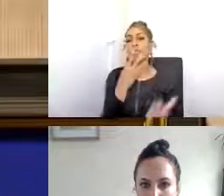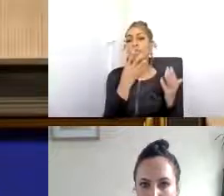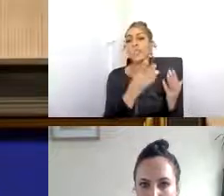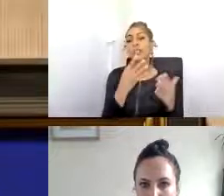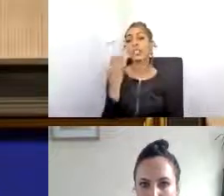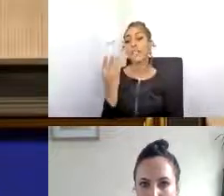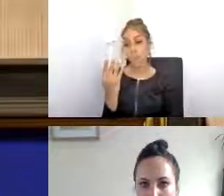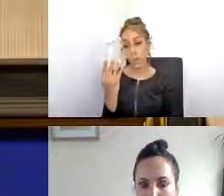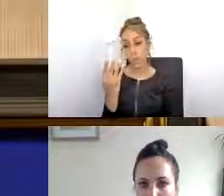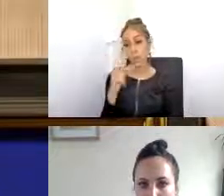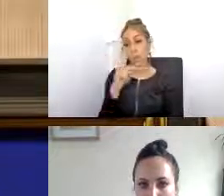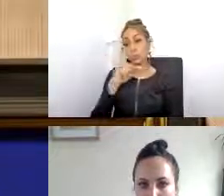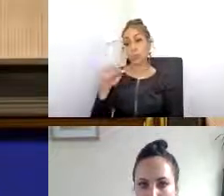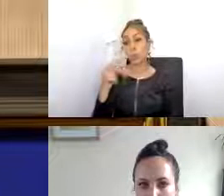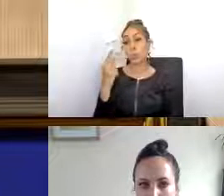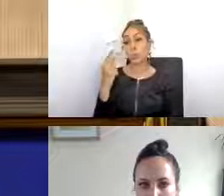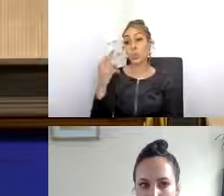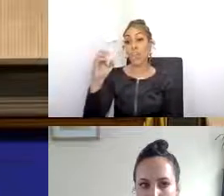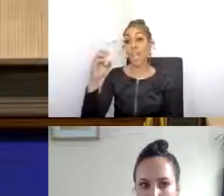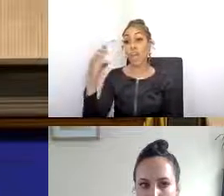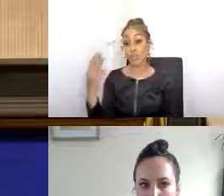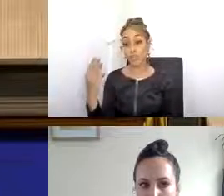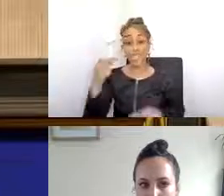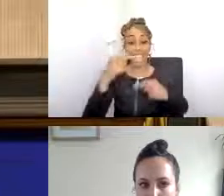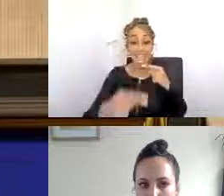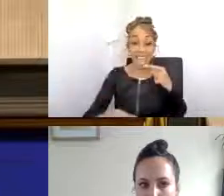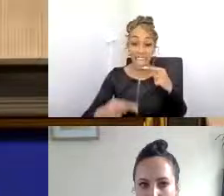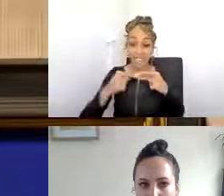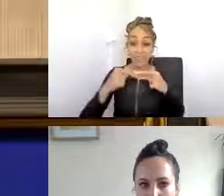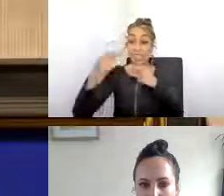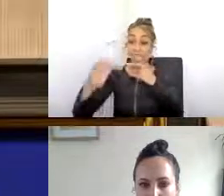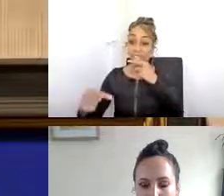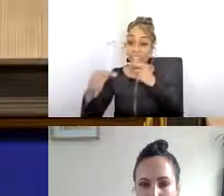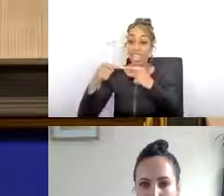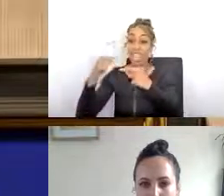1994 and 2003 annually. There was one year that actually was a